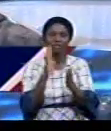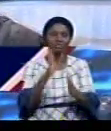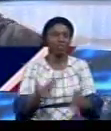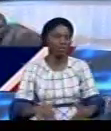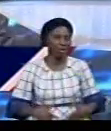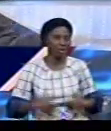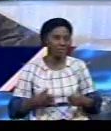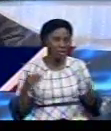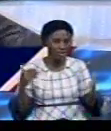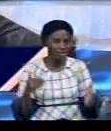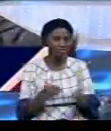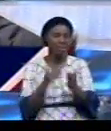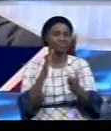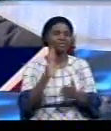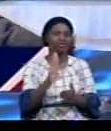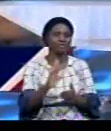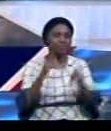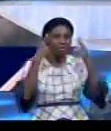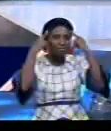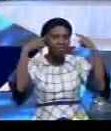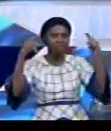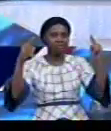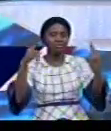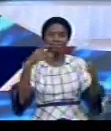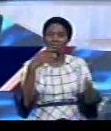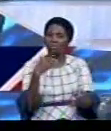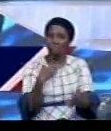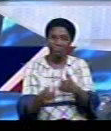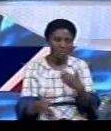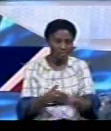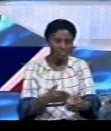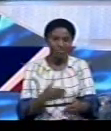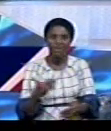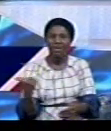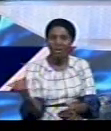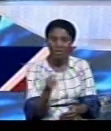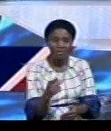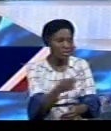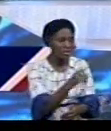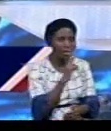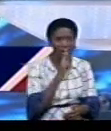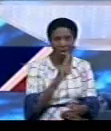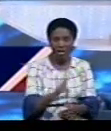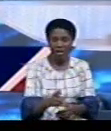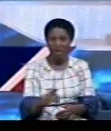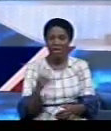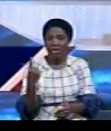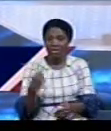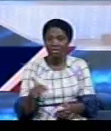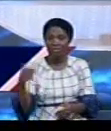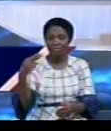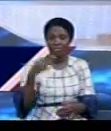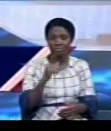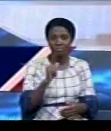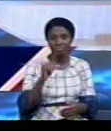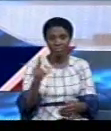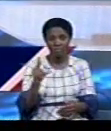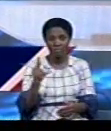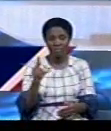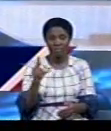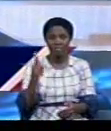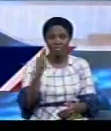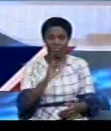Whatever they are, whoever they are, wherever they are, the halting of the stormy